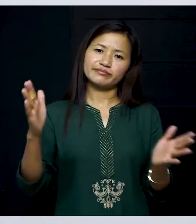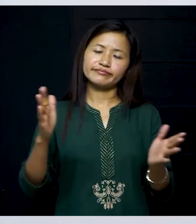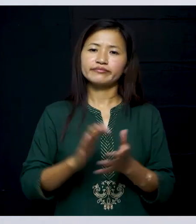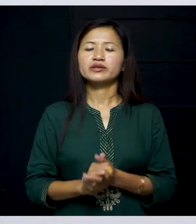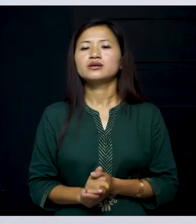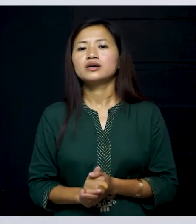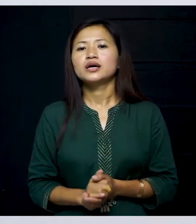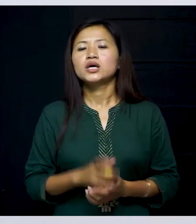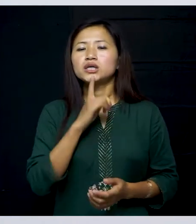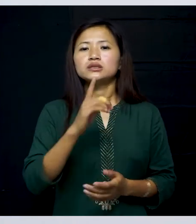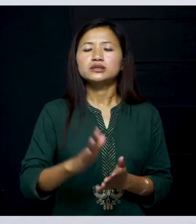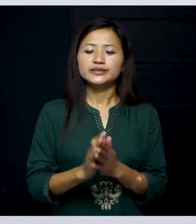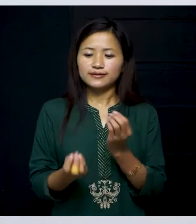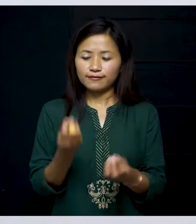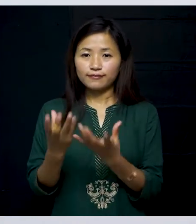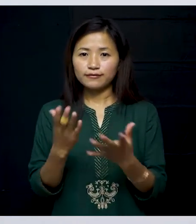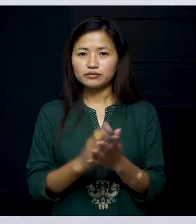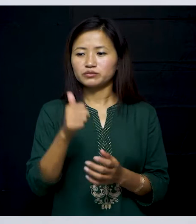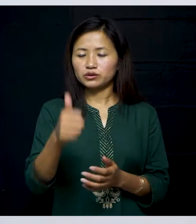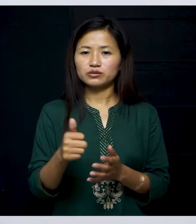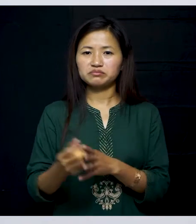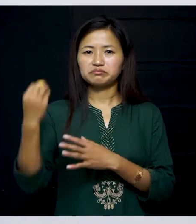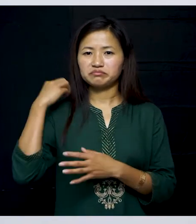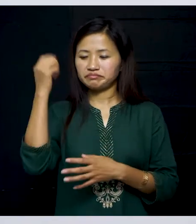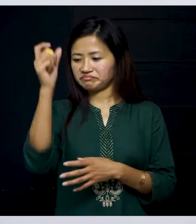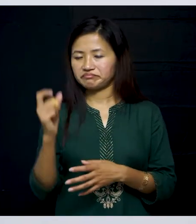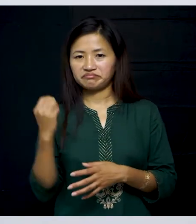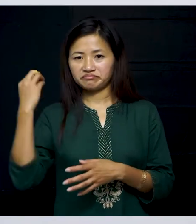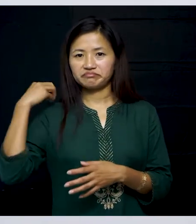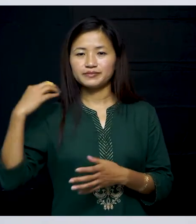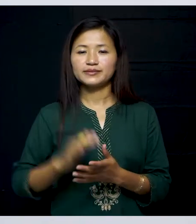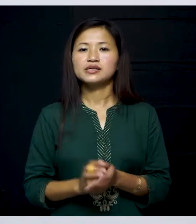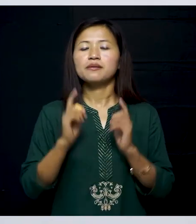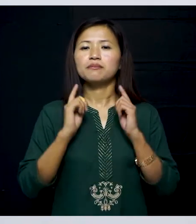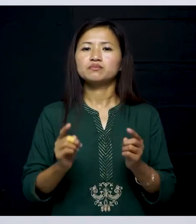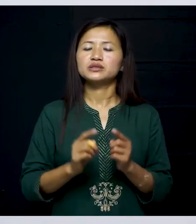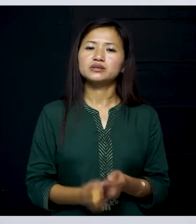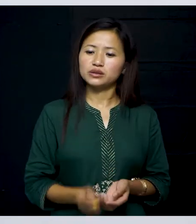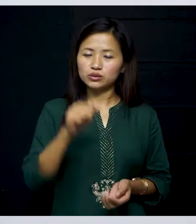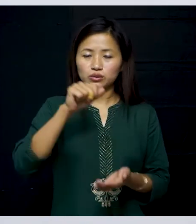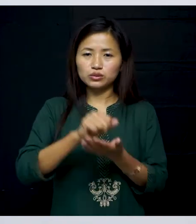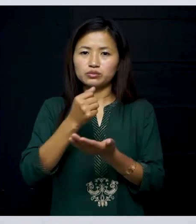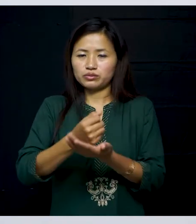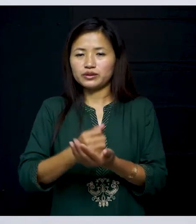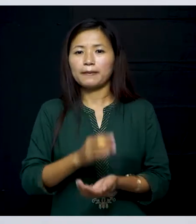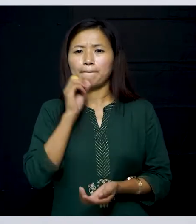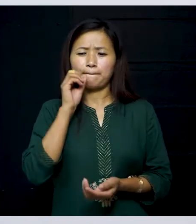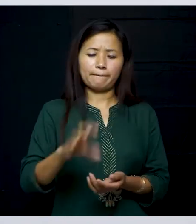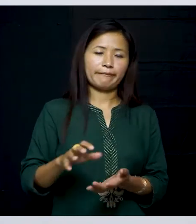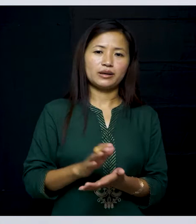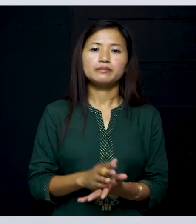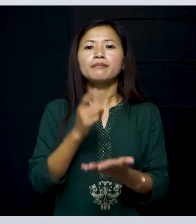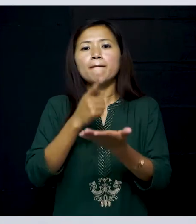is why we say that fire is a good servant, but it would be a bad master. Once they start controlling, they